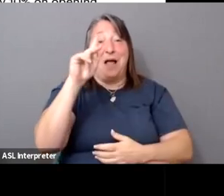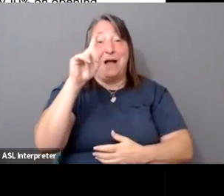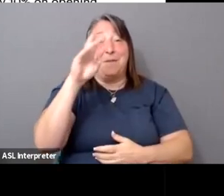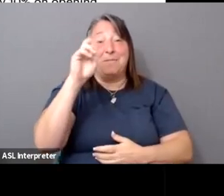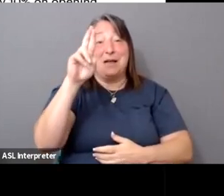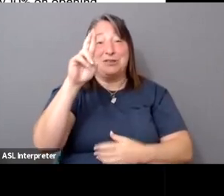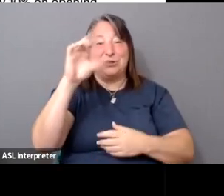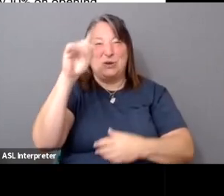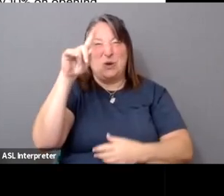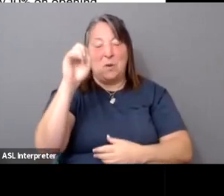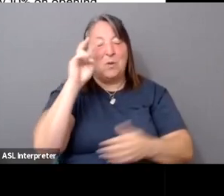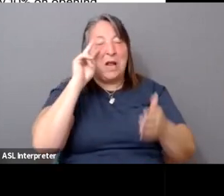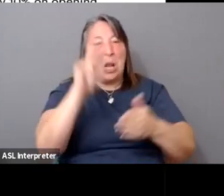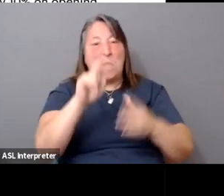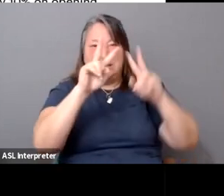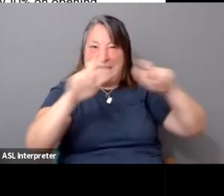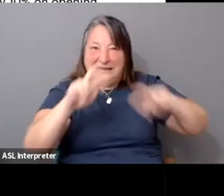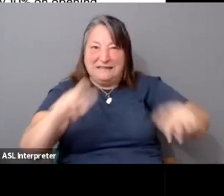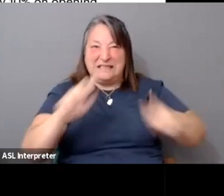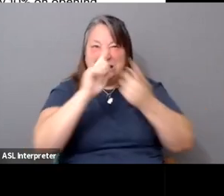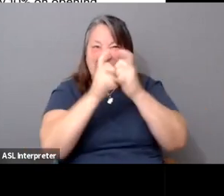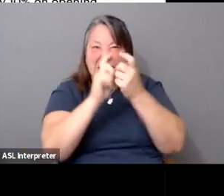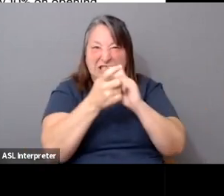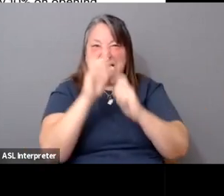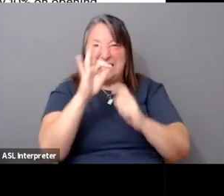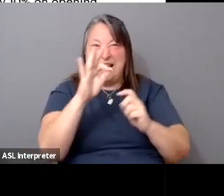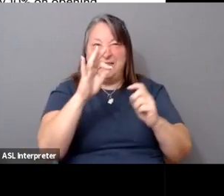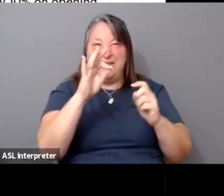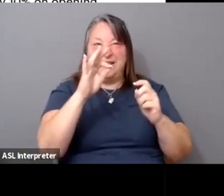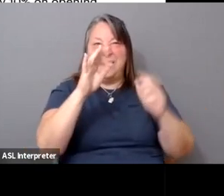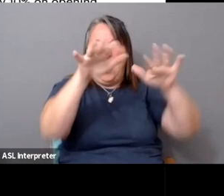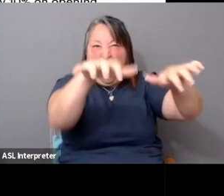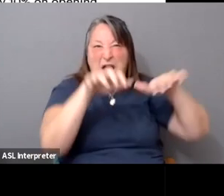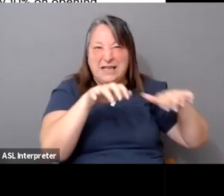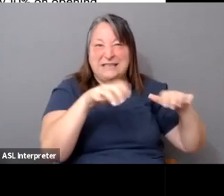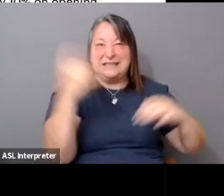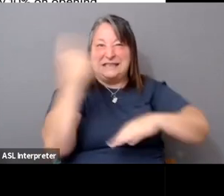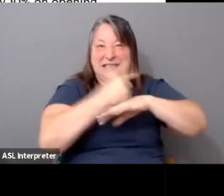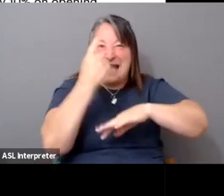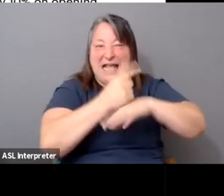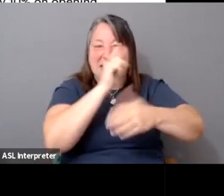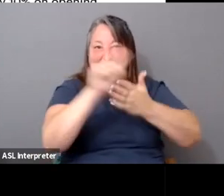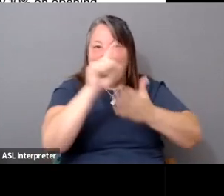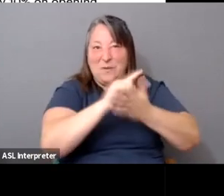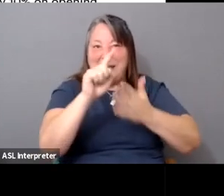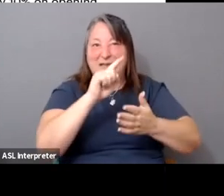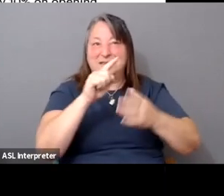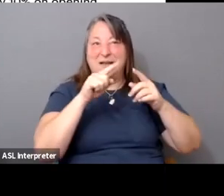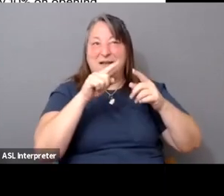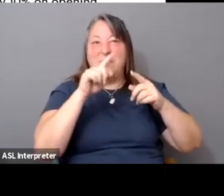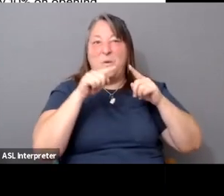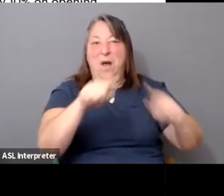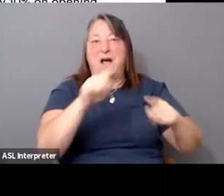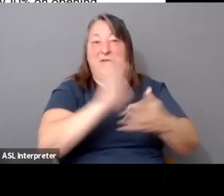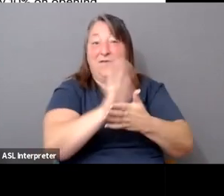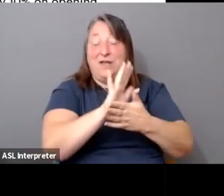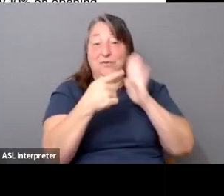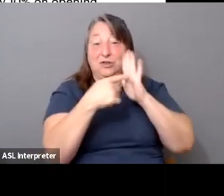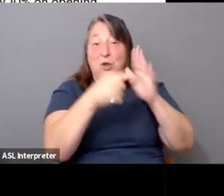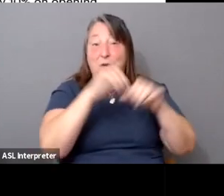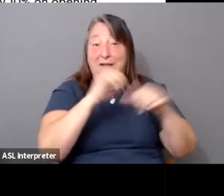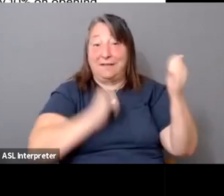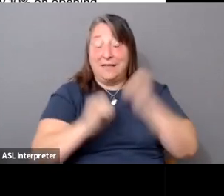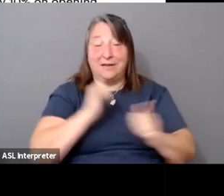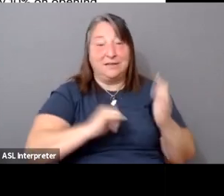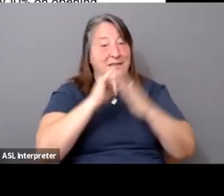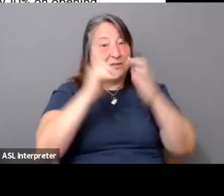in the demographic profile of the audience over the days and weeks the films played in theatres. This too was eye-opening, as it addressed